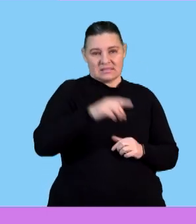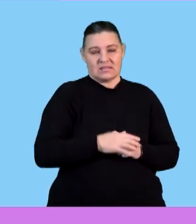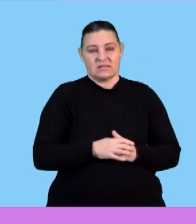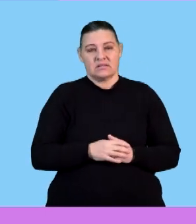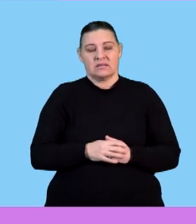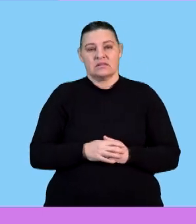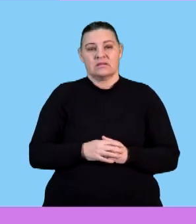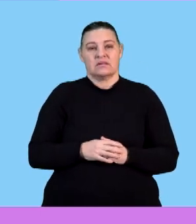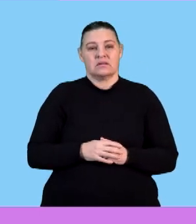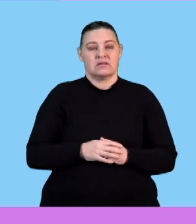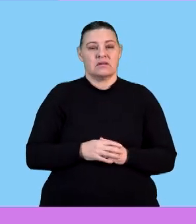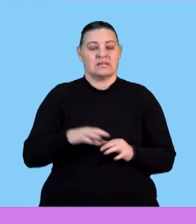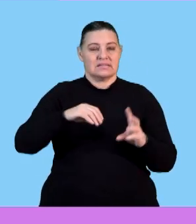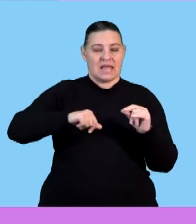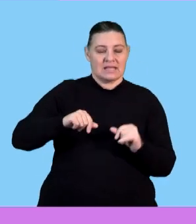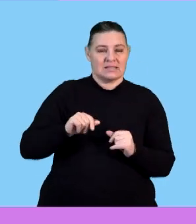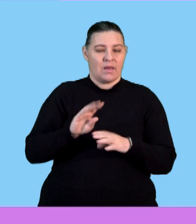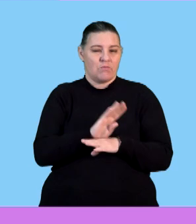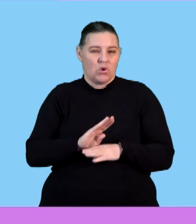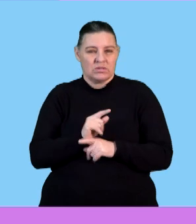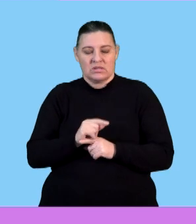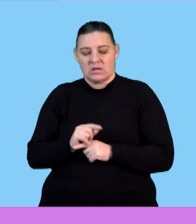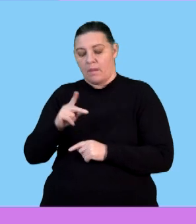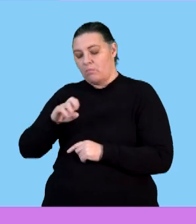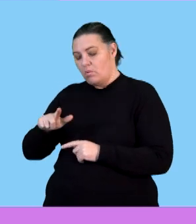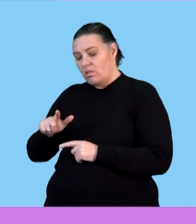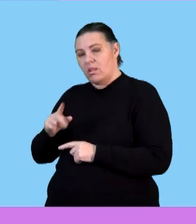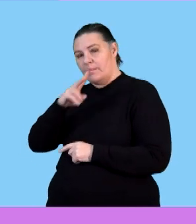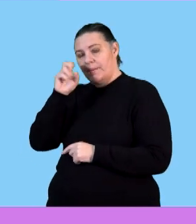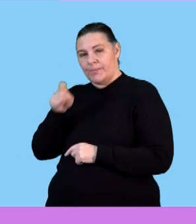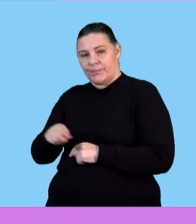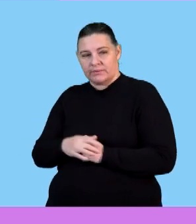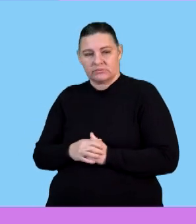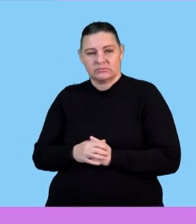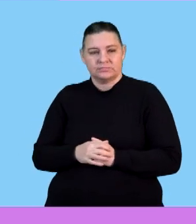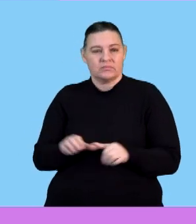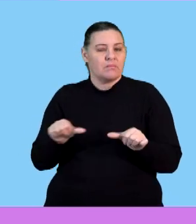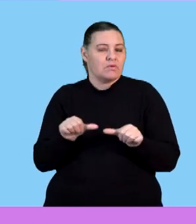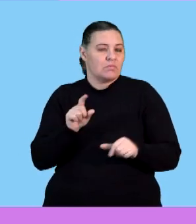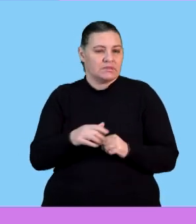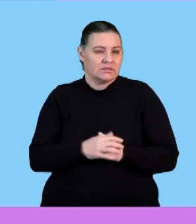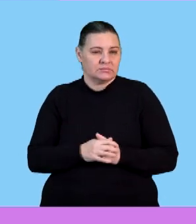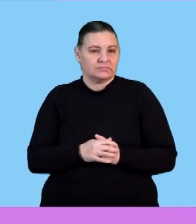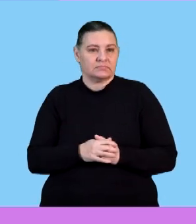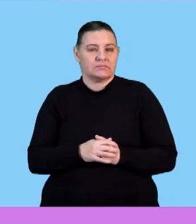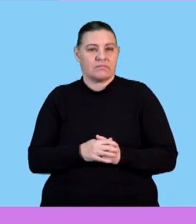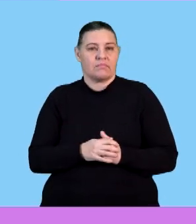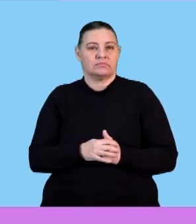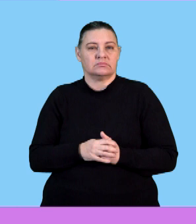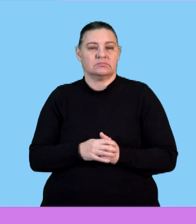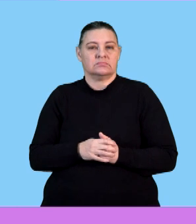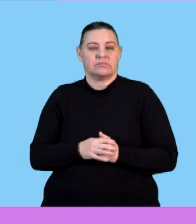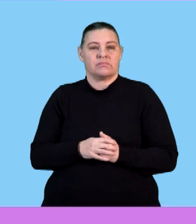made green, sand is in a brownish color, and of course the pool would be blue. So let's see what I need to measure. I'll start at this